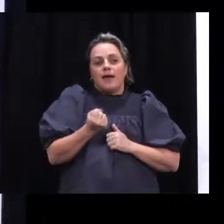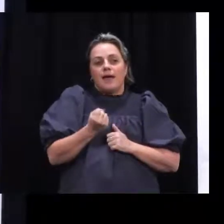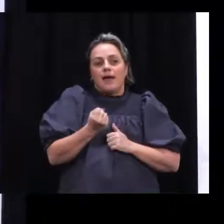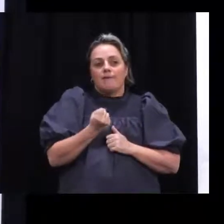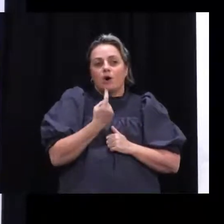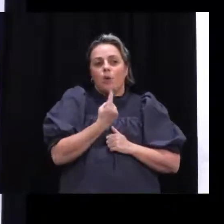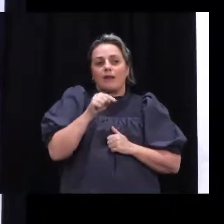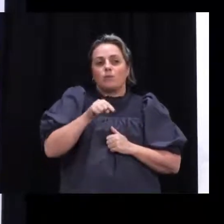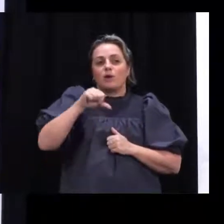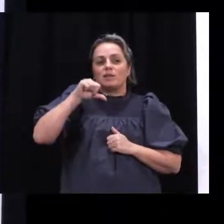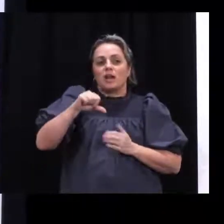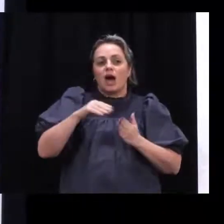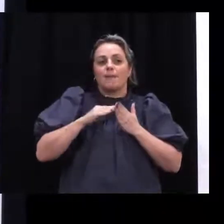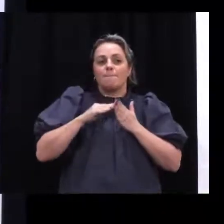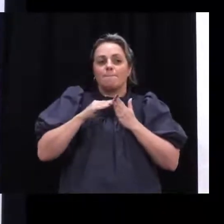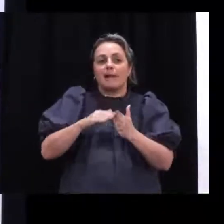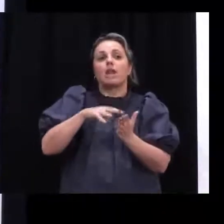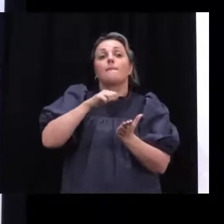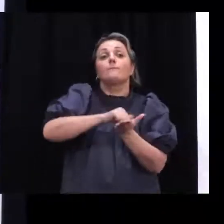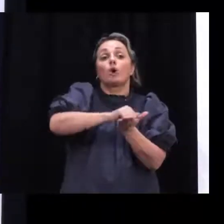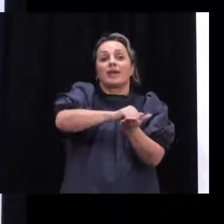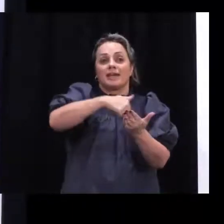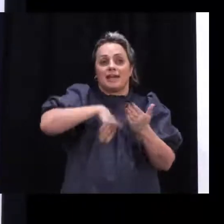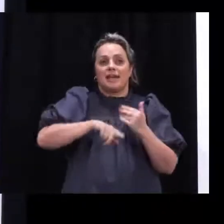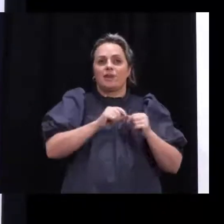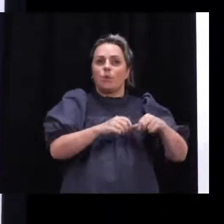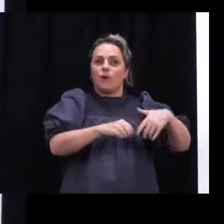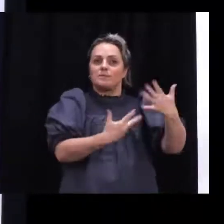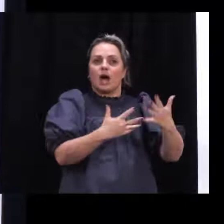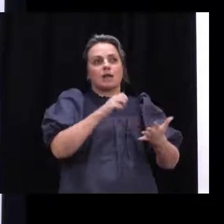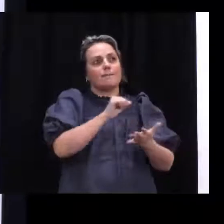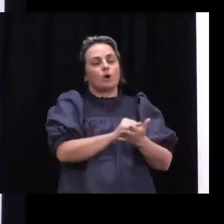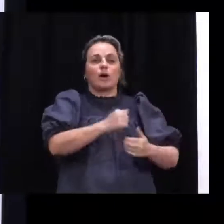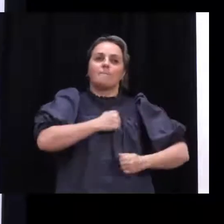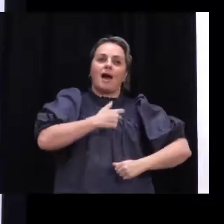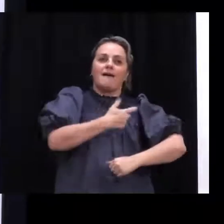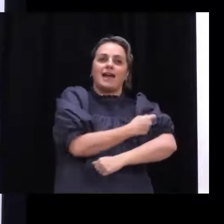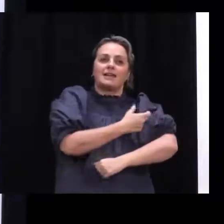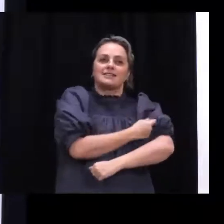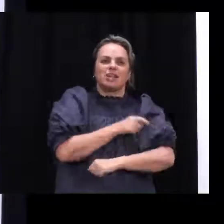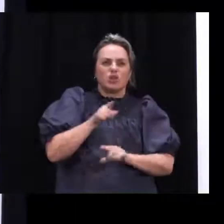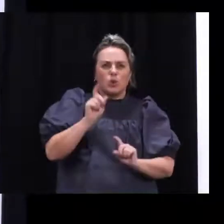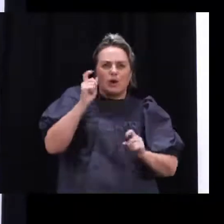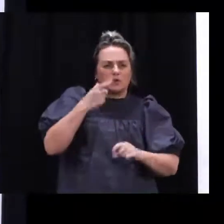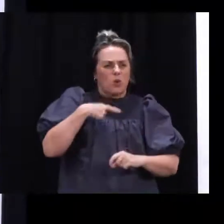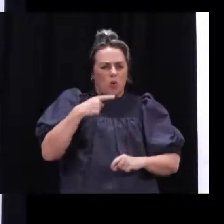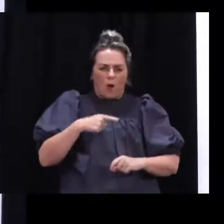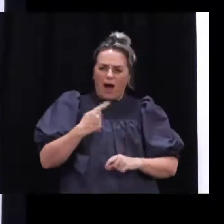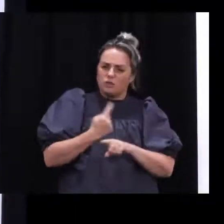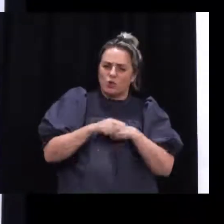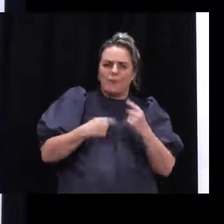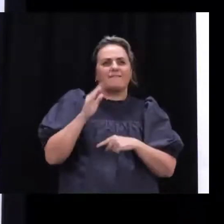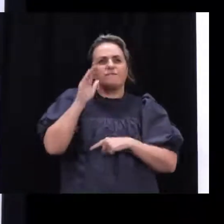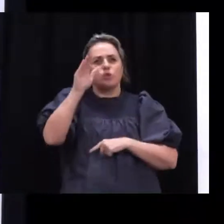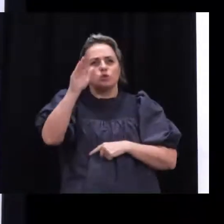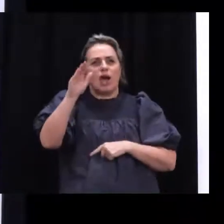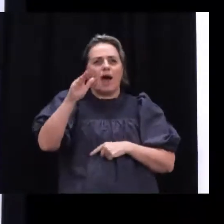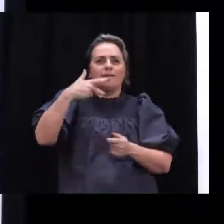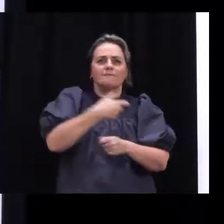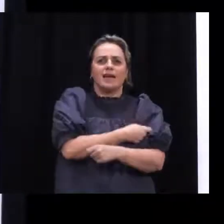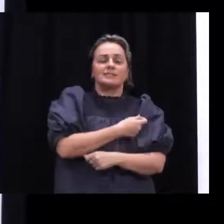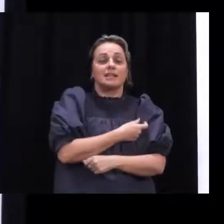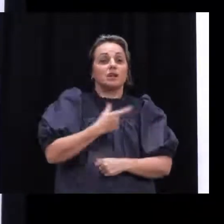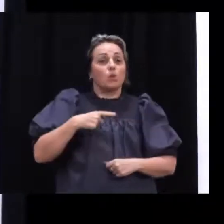Book My Vaccine. Some people might ask why we talk so much about future vaccines. It's important because it recognises the commitment that New